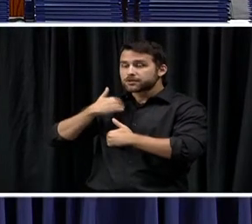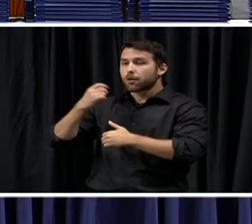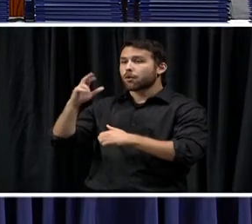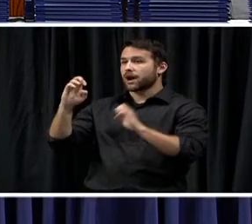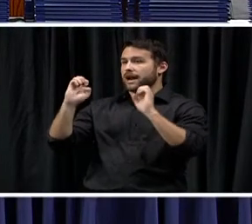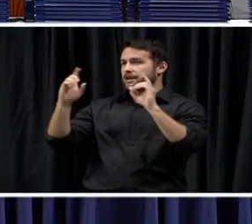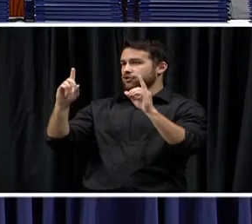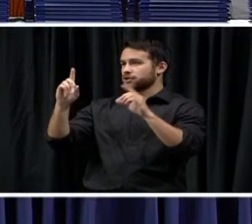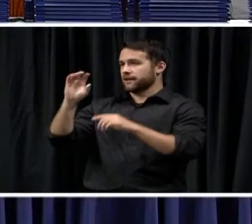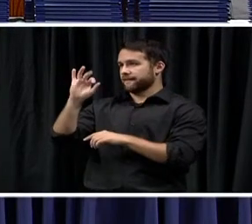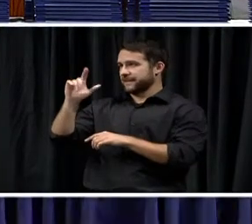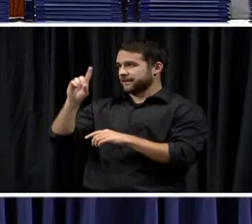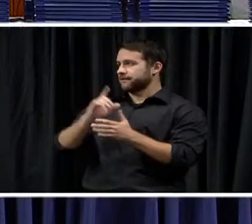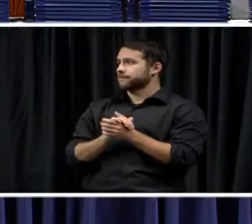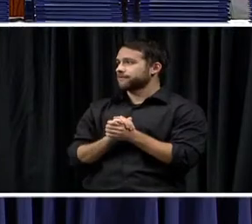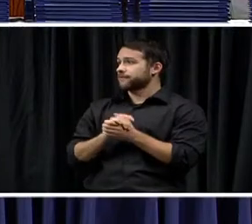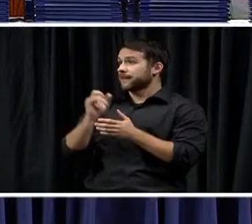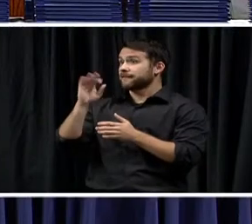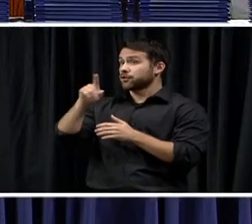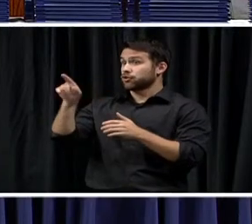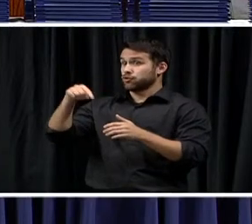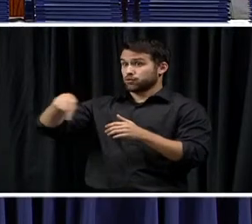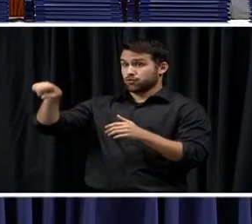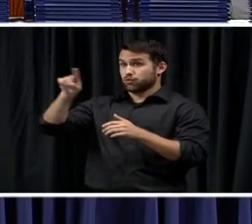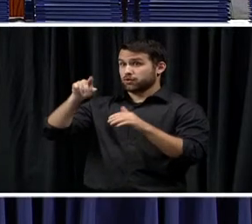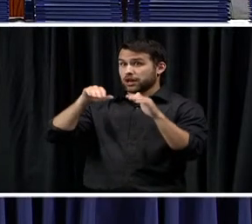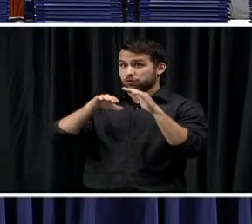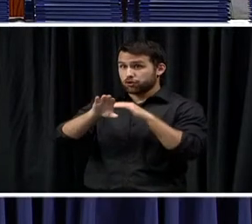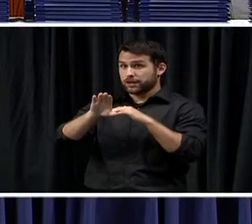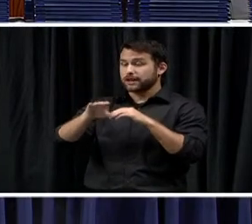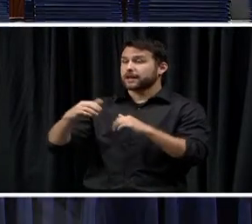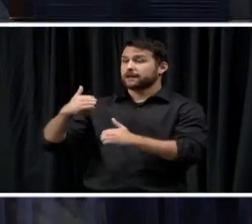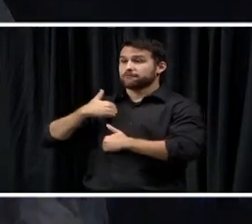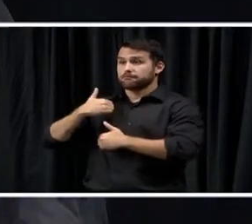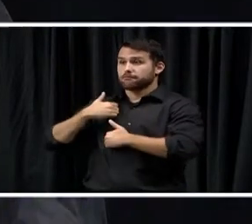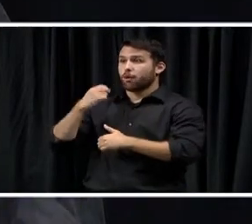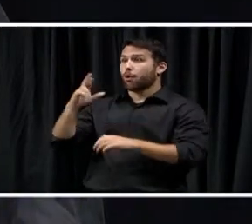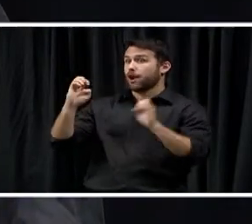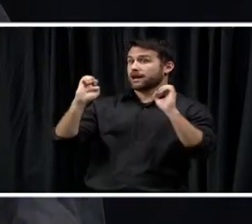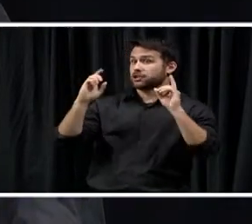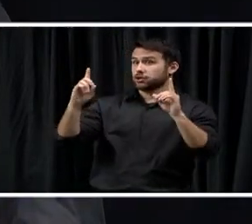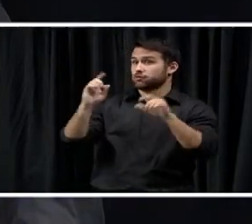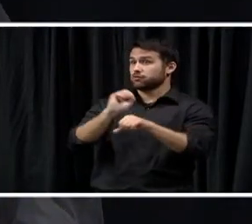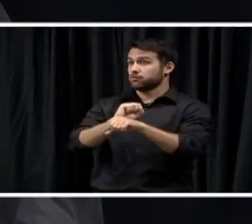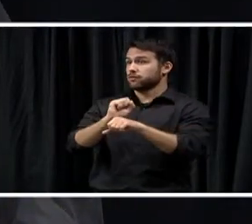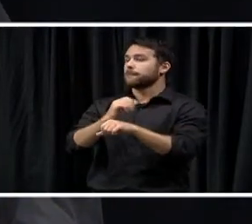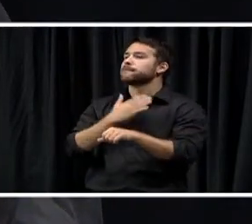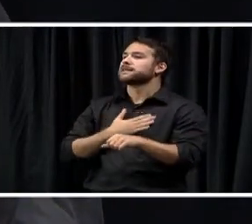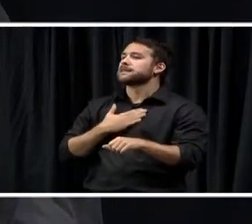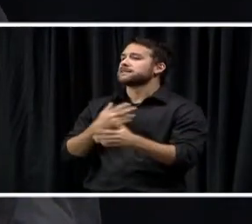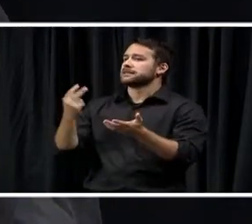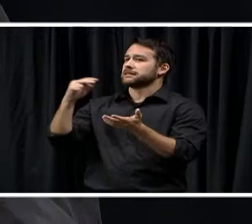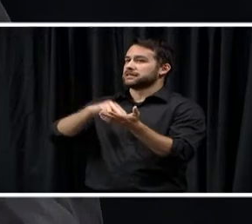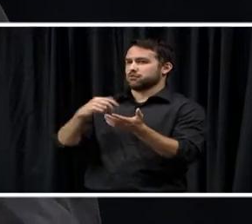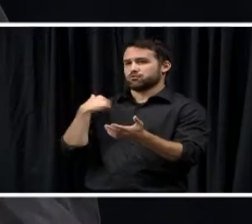education field. If you're entering military service or the field of education, please stand and be